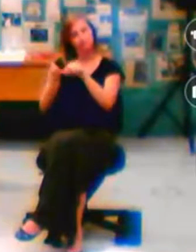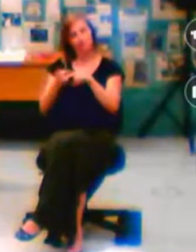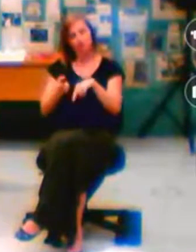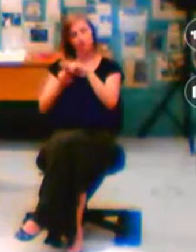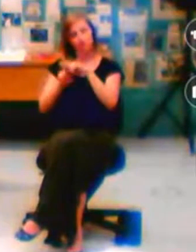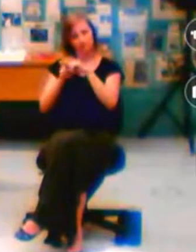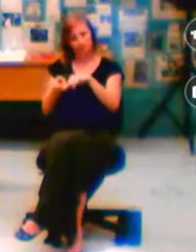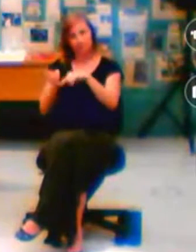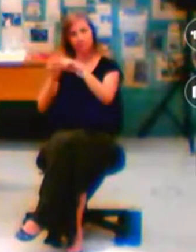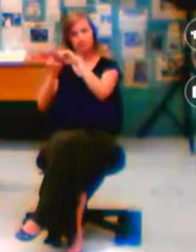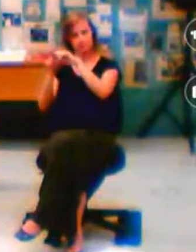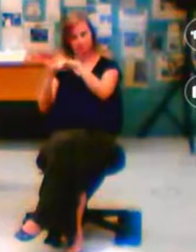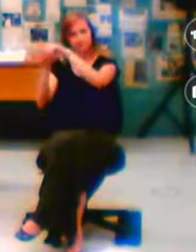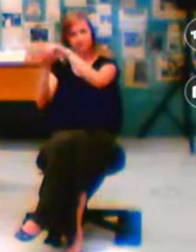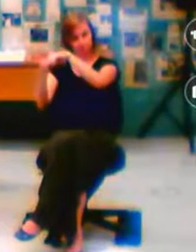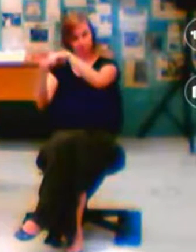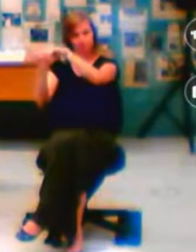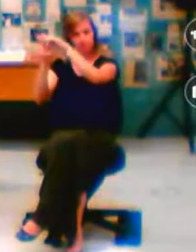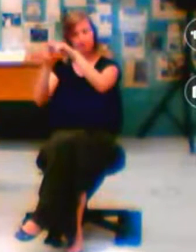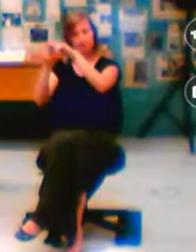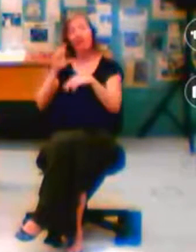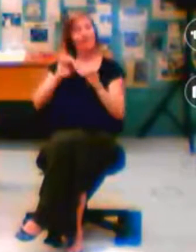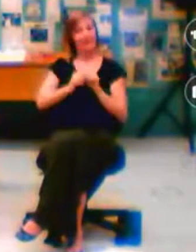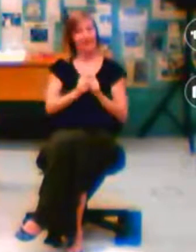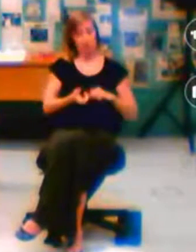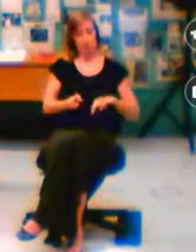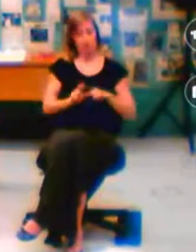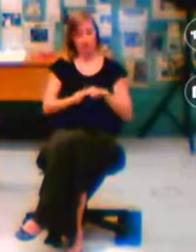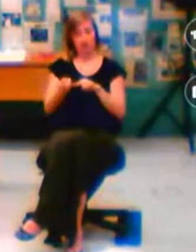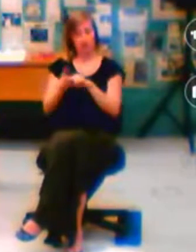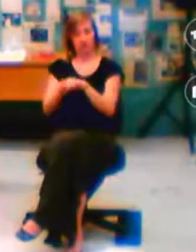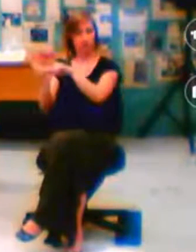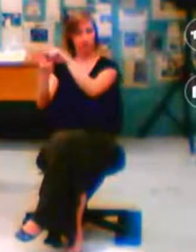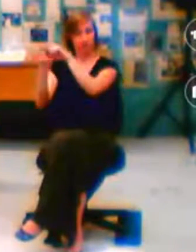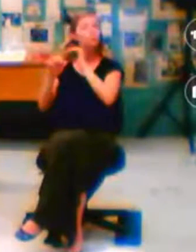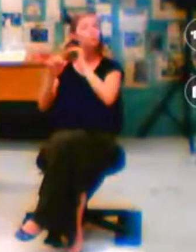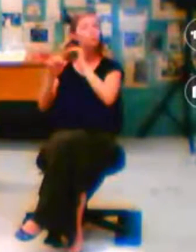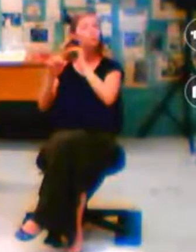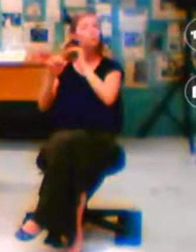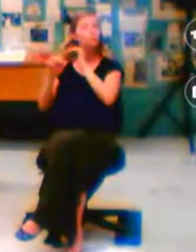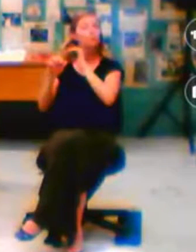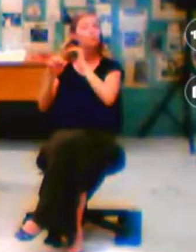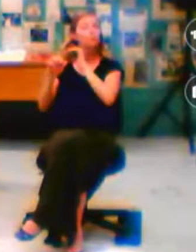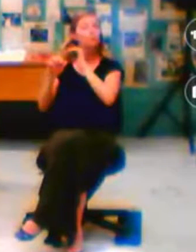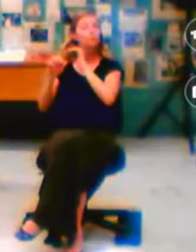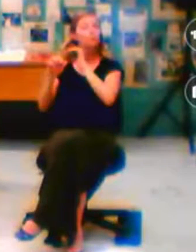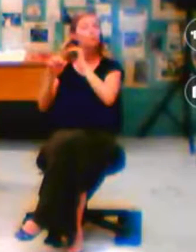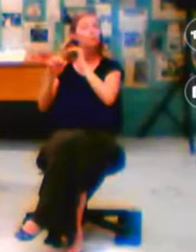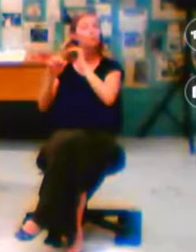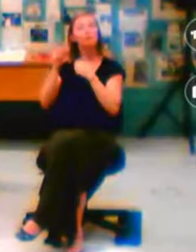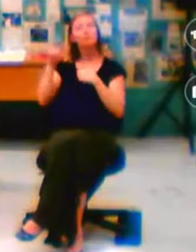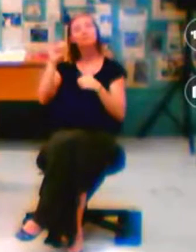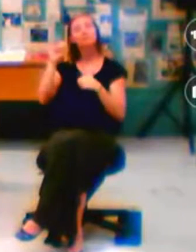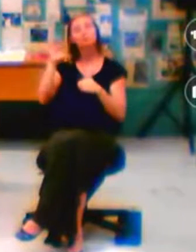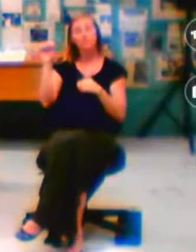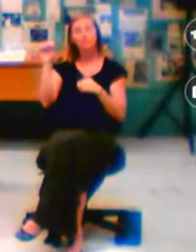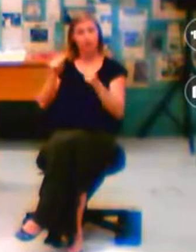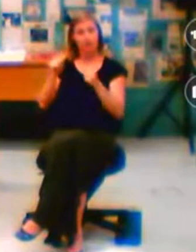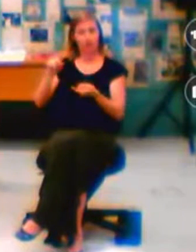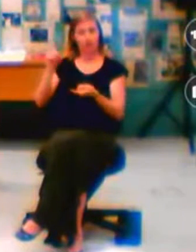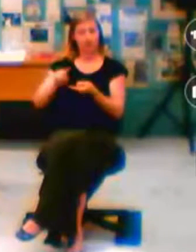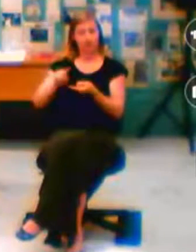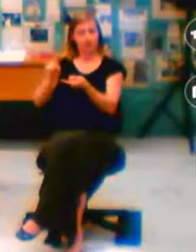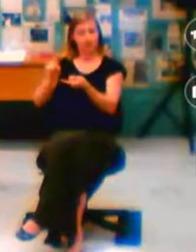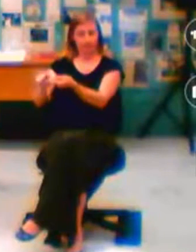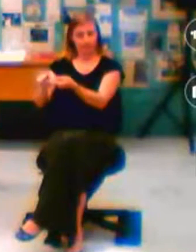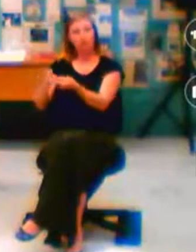buy insurance. And so what you see happening is that since the Affordable Care Act, the cost of insurance is continuing